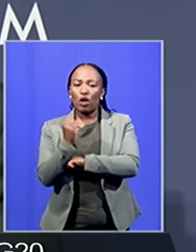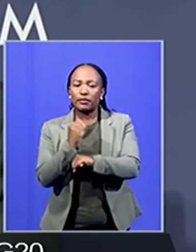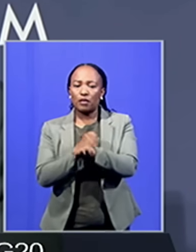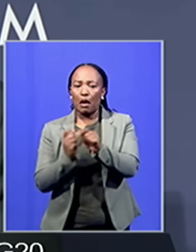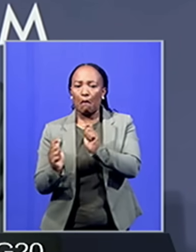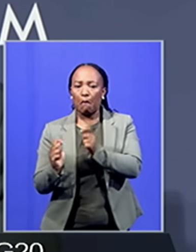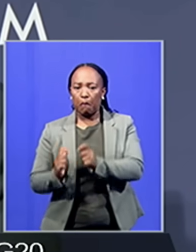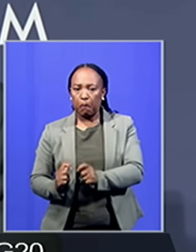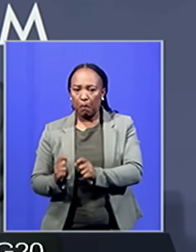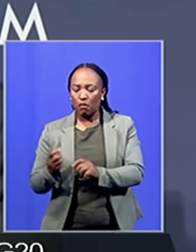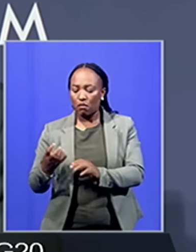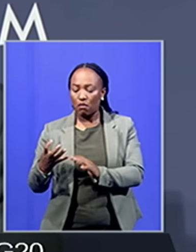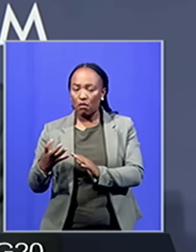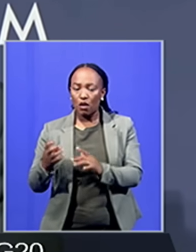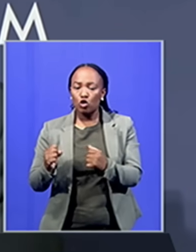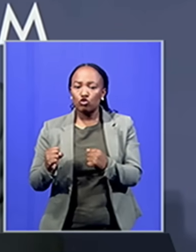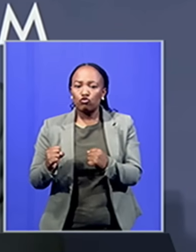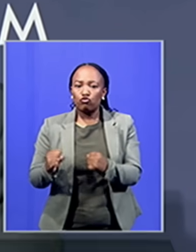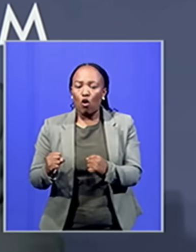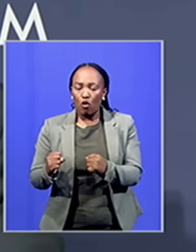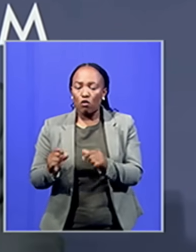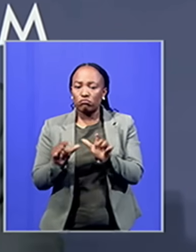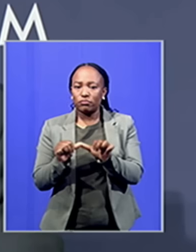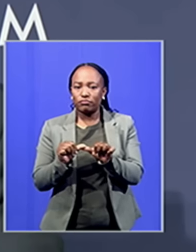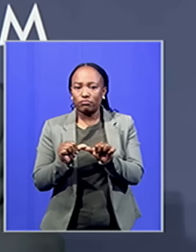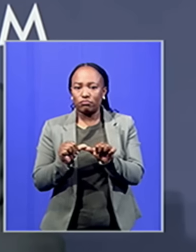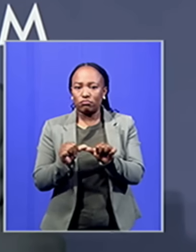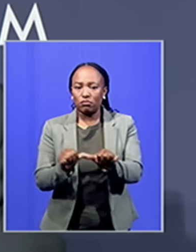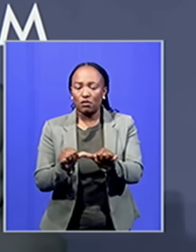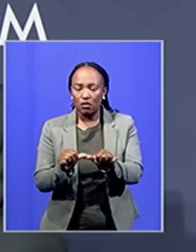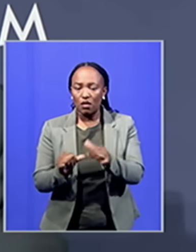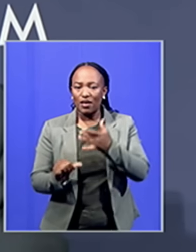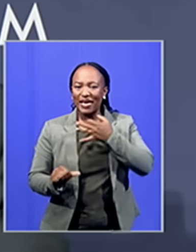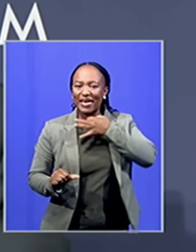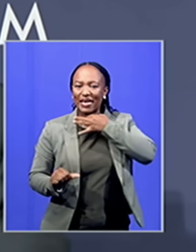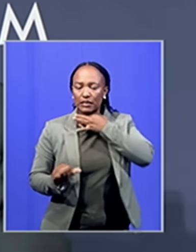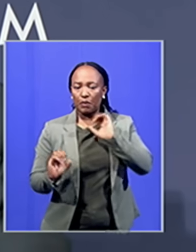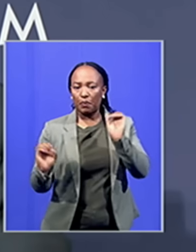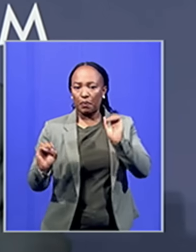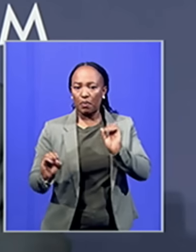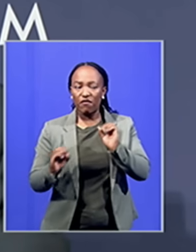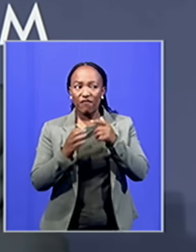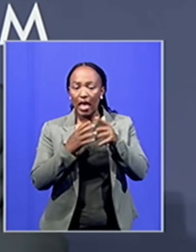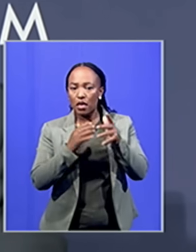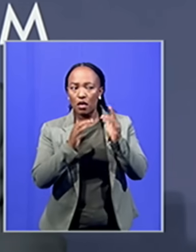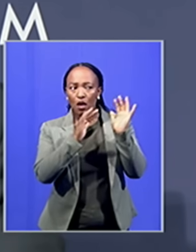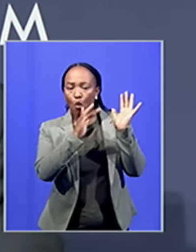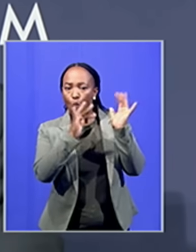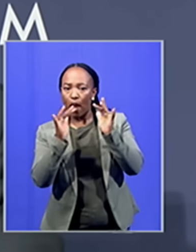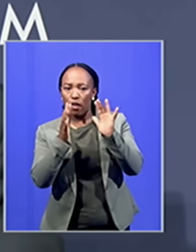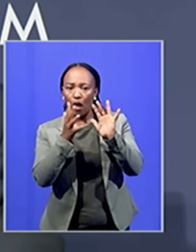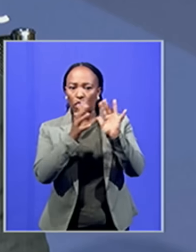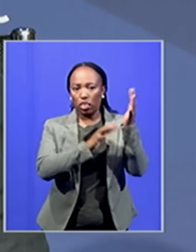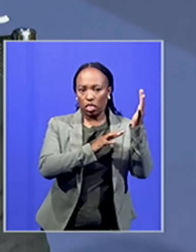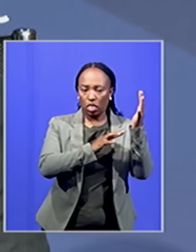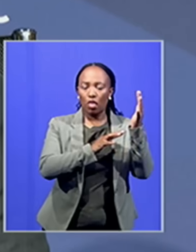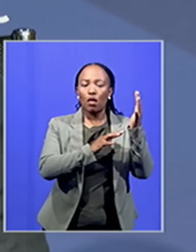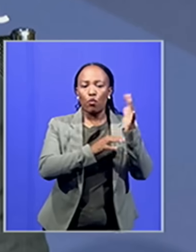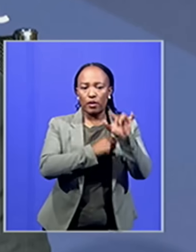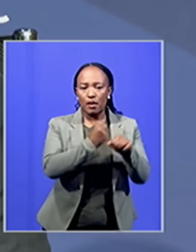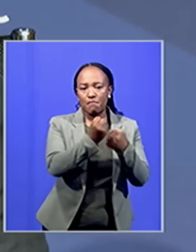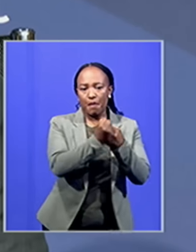stronger, sustainable economic growth in the context of risk from severe weather and natural disasters.